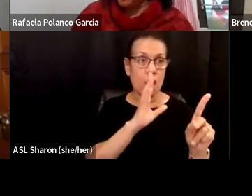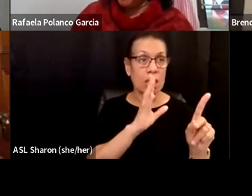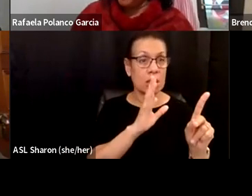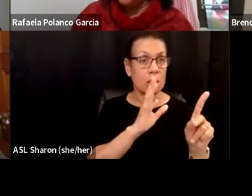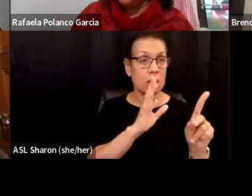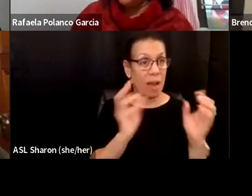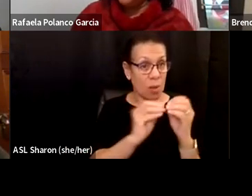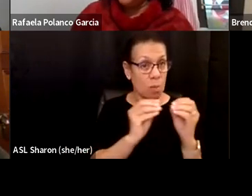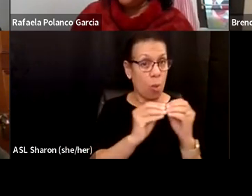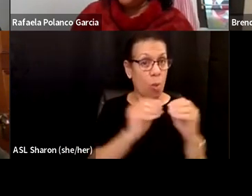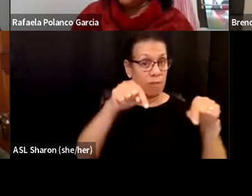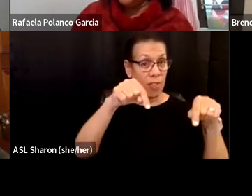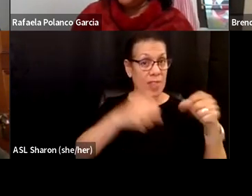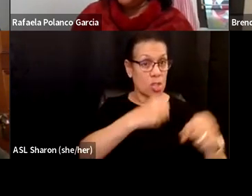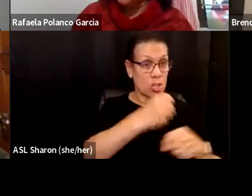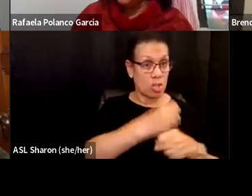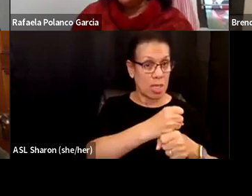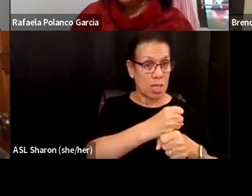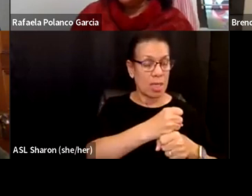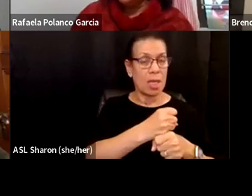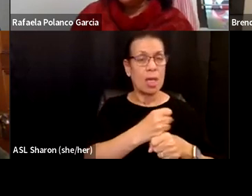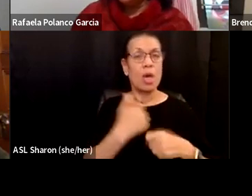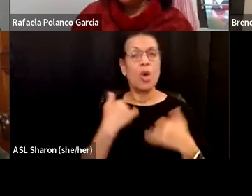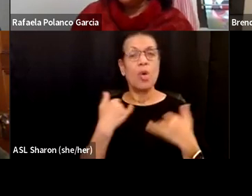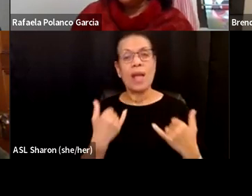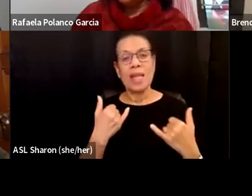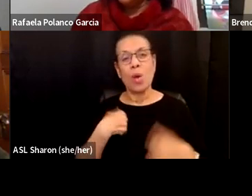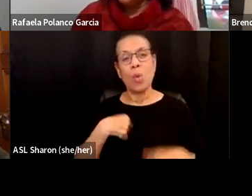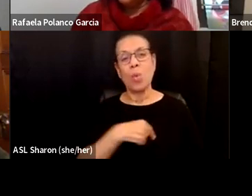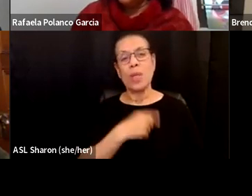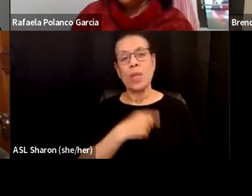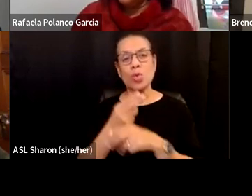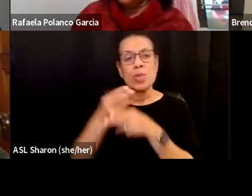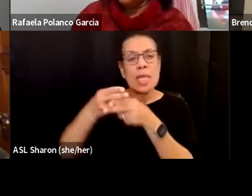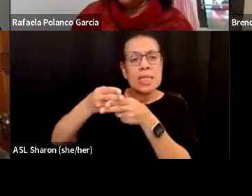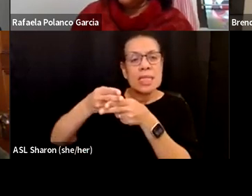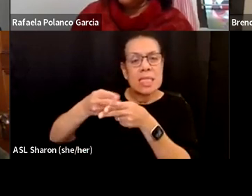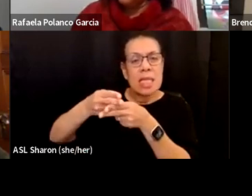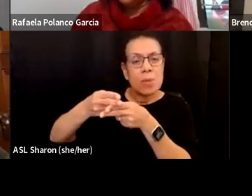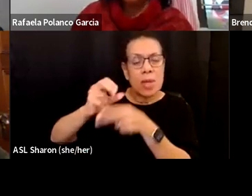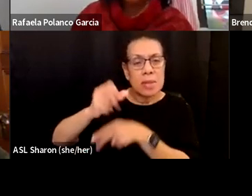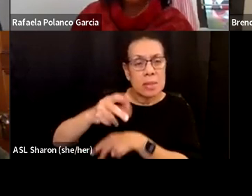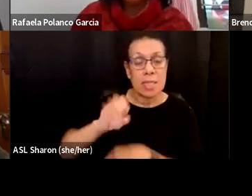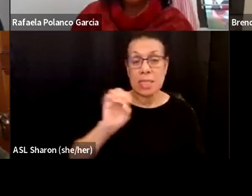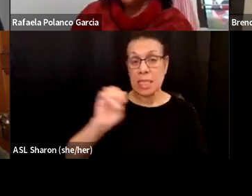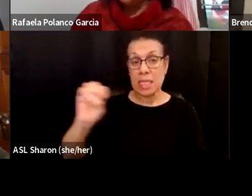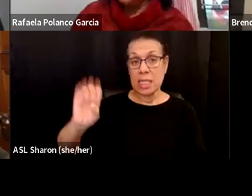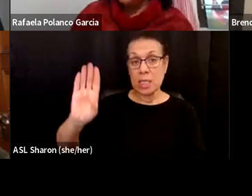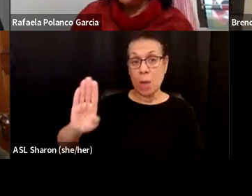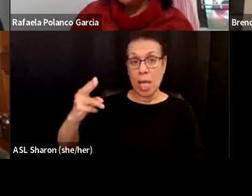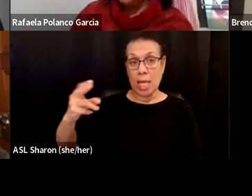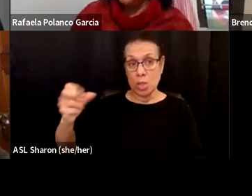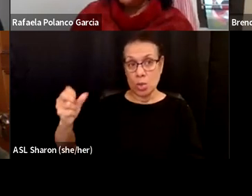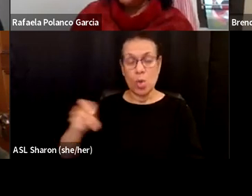for this coming year we're using temporary space and for even east boston high school there's a need